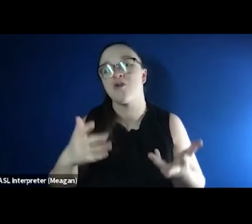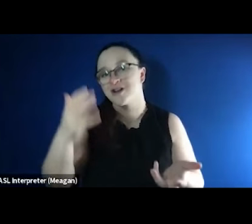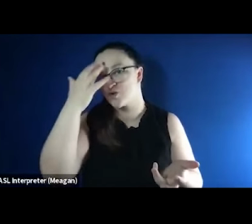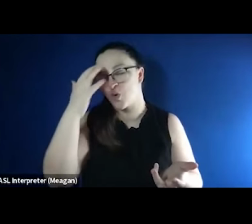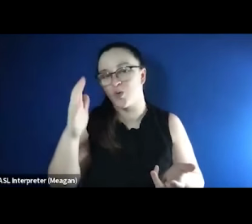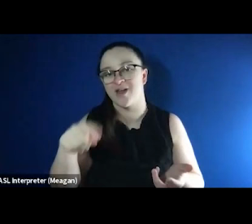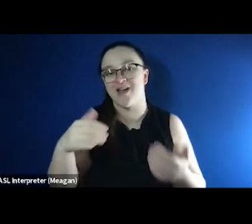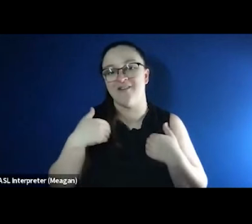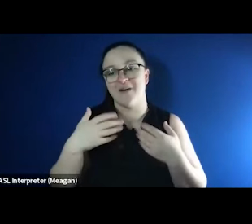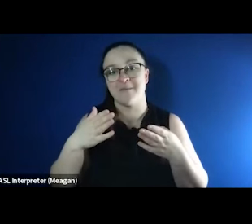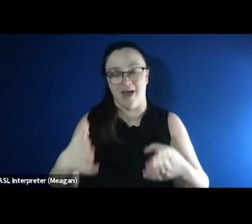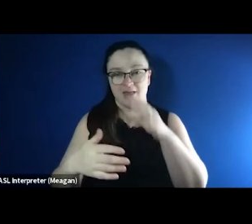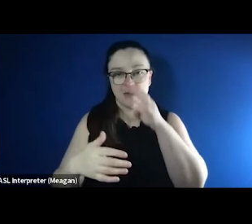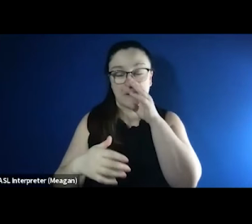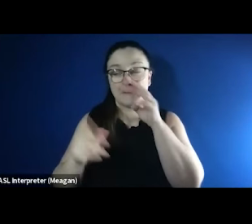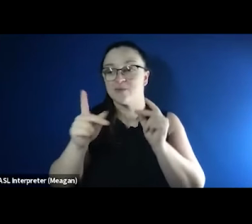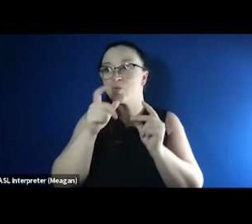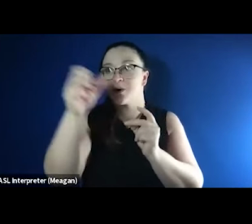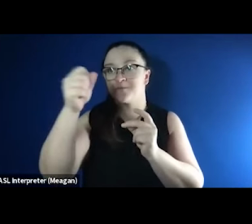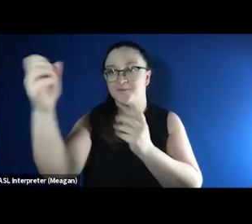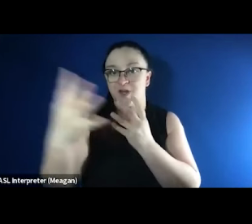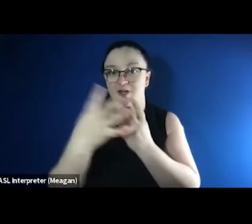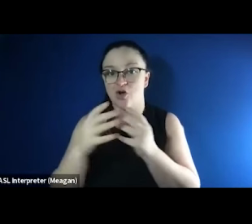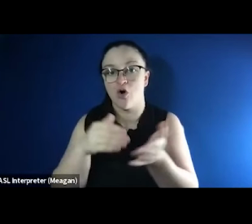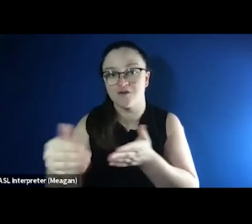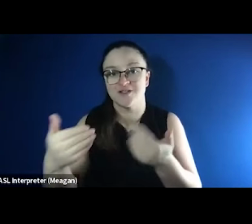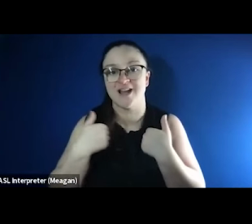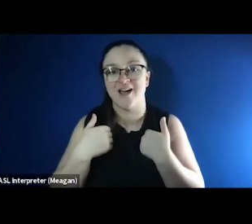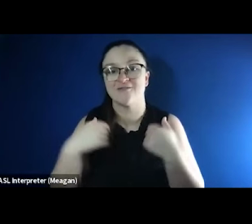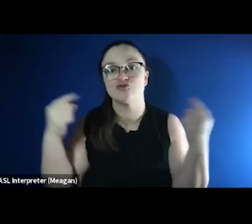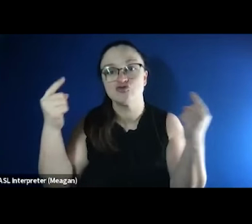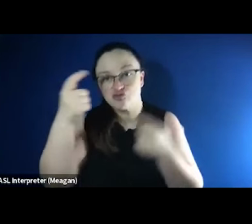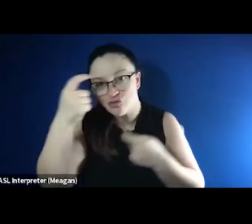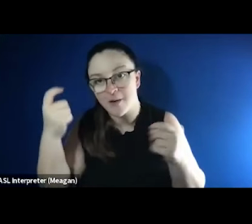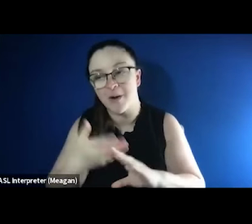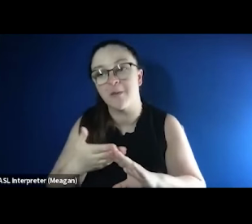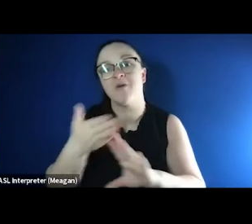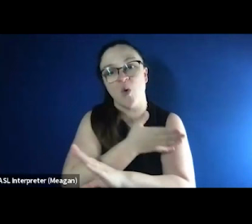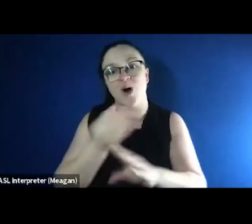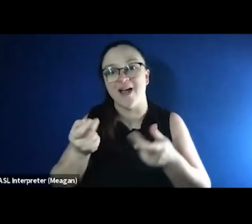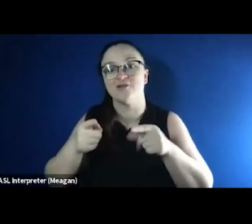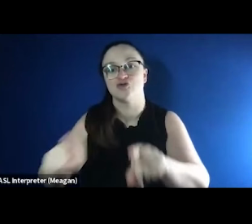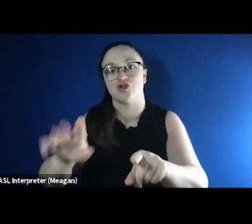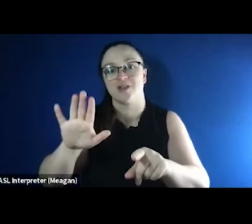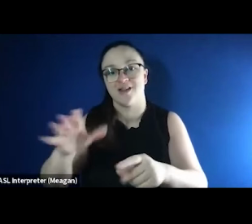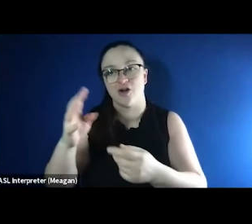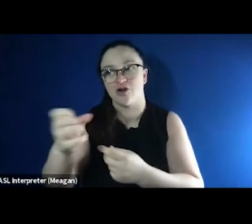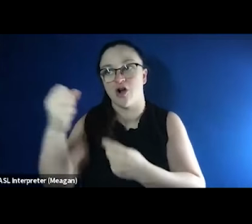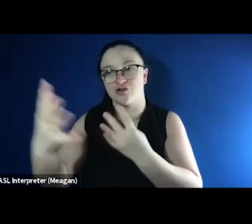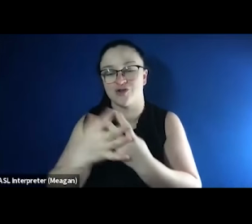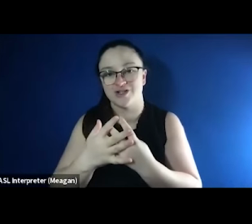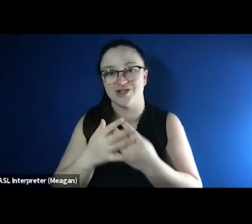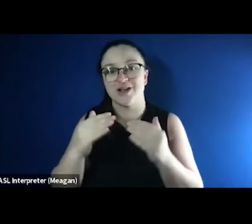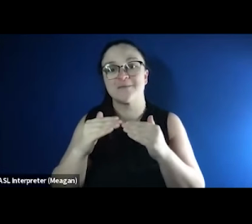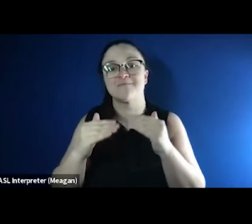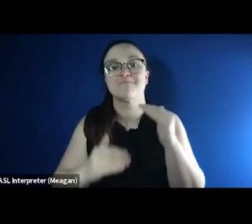who are incarcerated often have experiences of trauma prior to and during their incarceration disproportionately when compared to others,